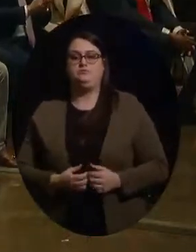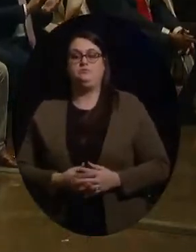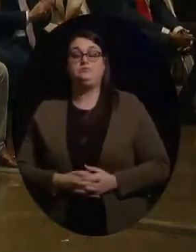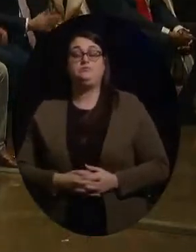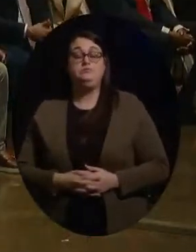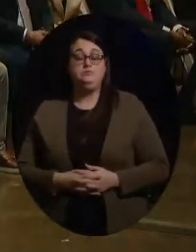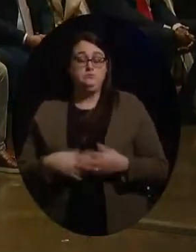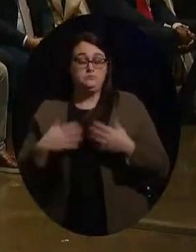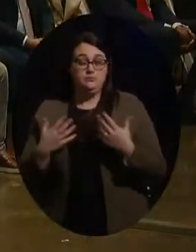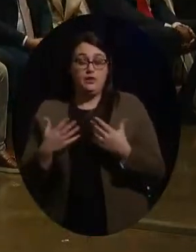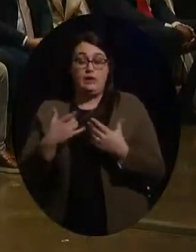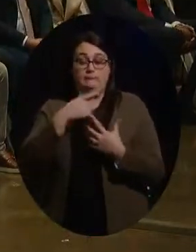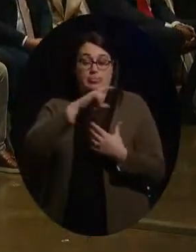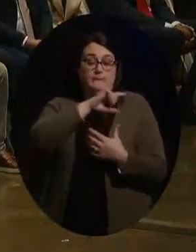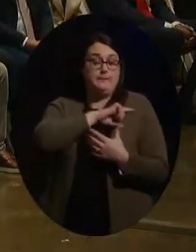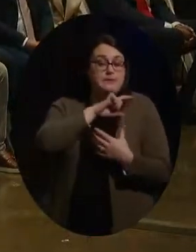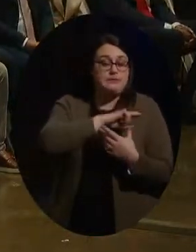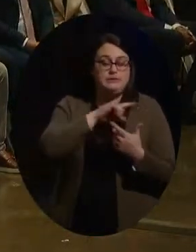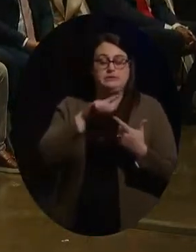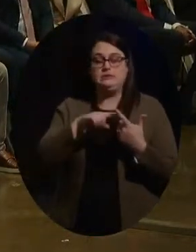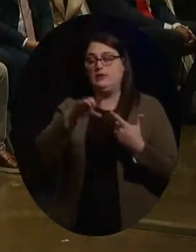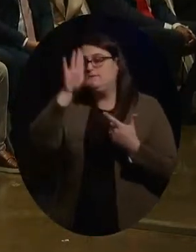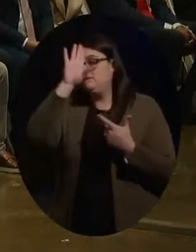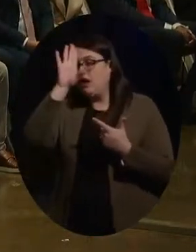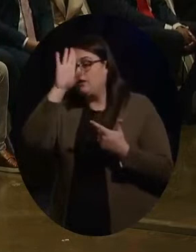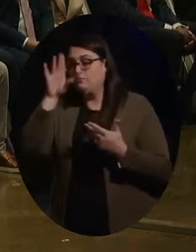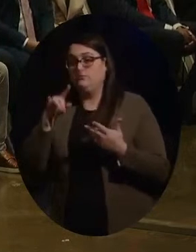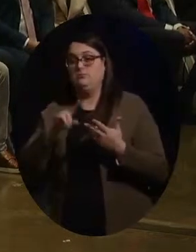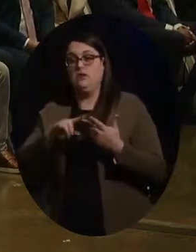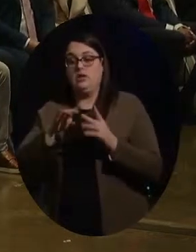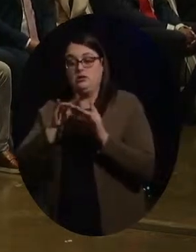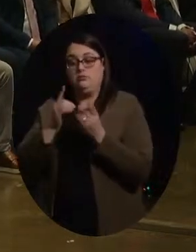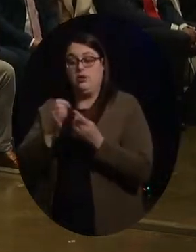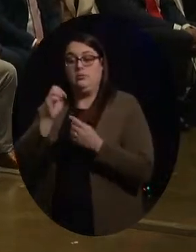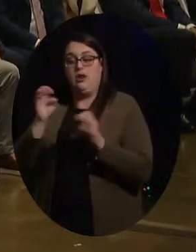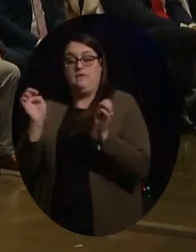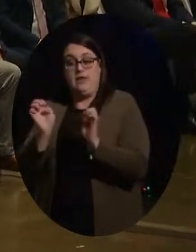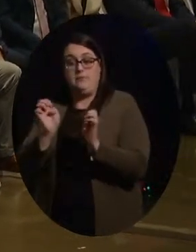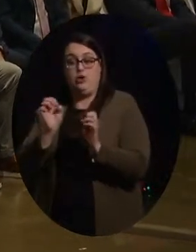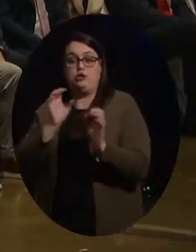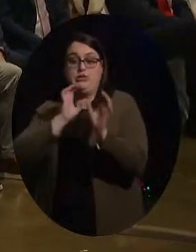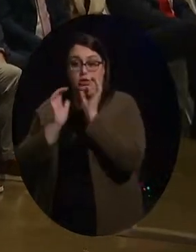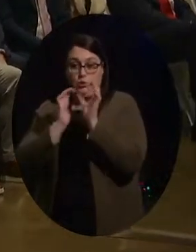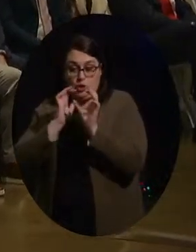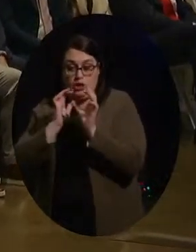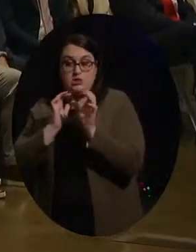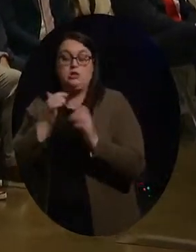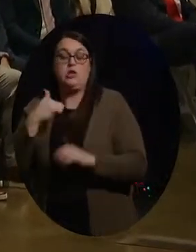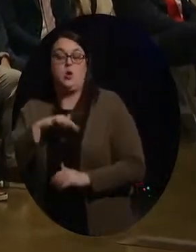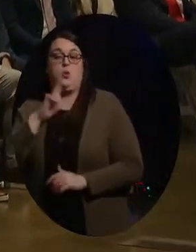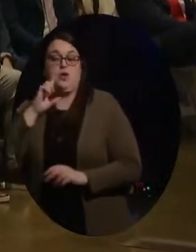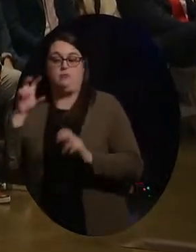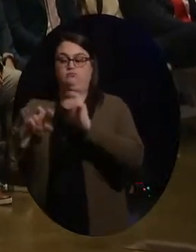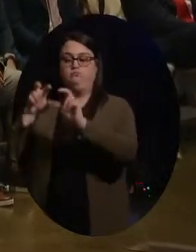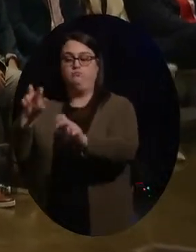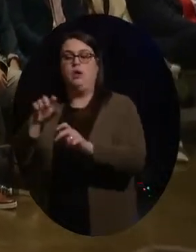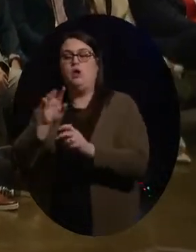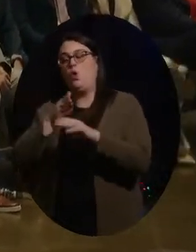And between the police department, the fire department, and the Department of Emergency Communications, we invested